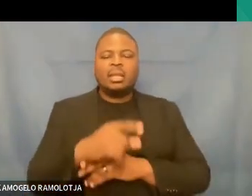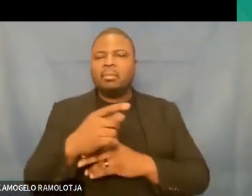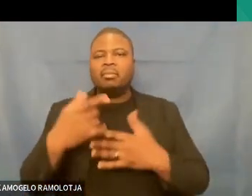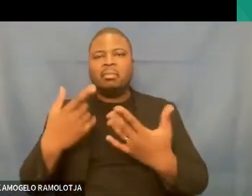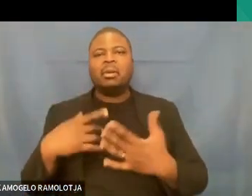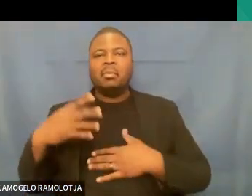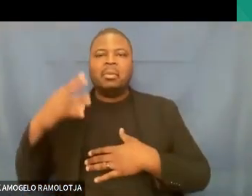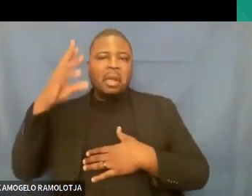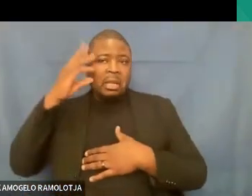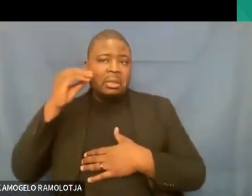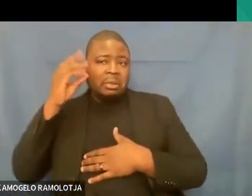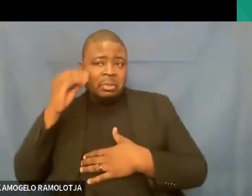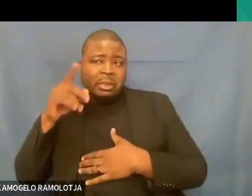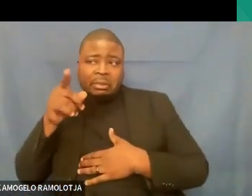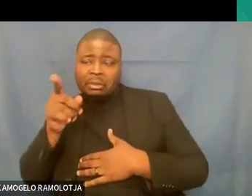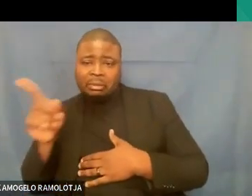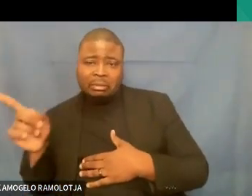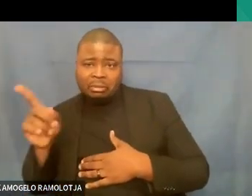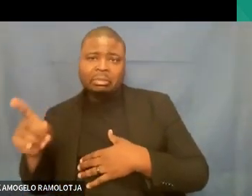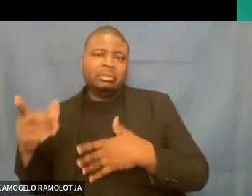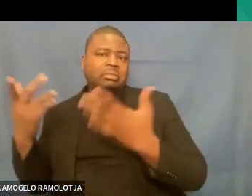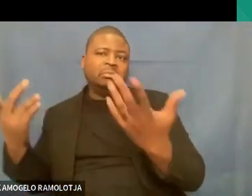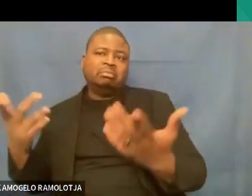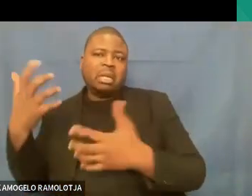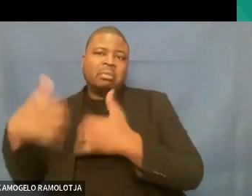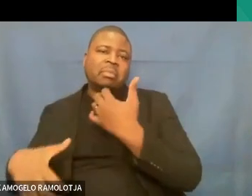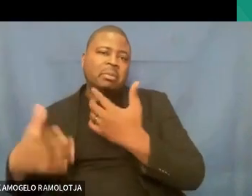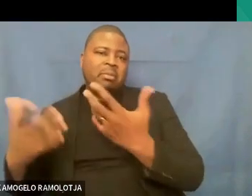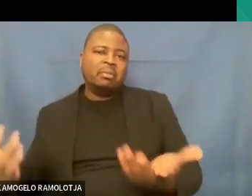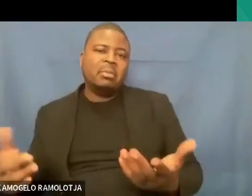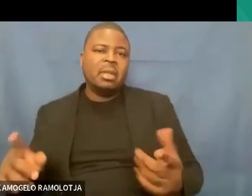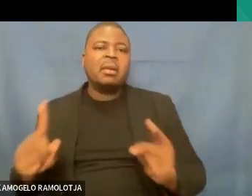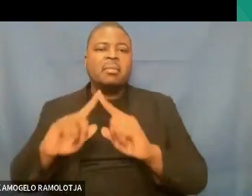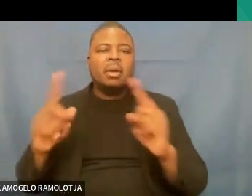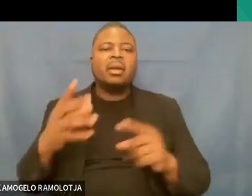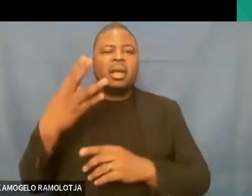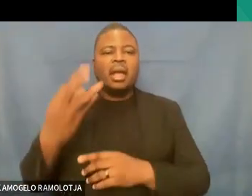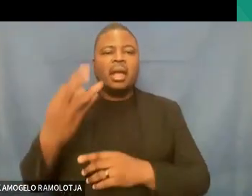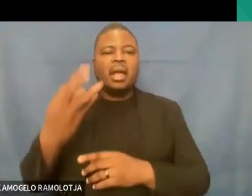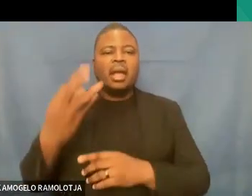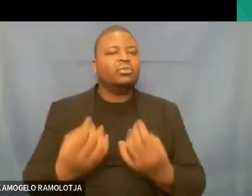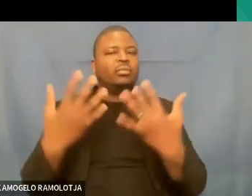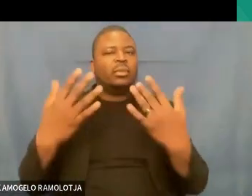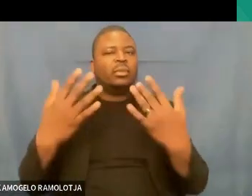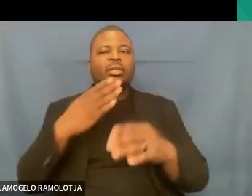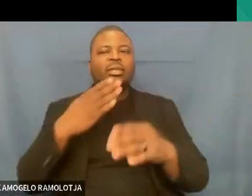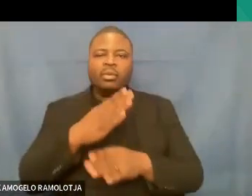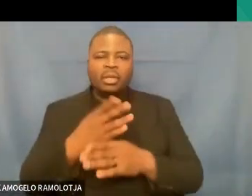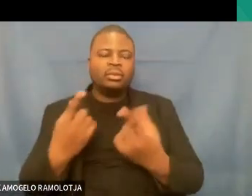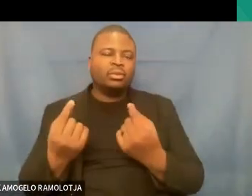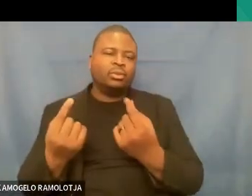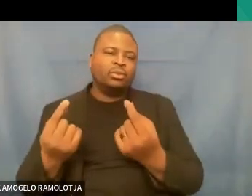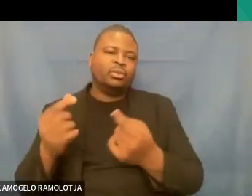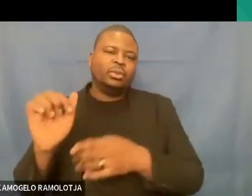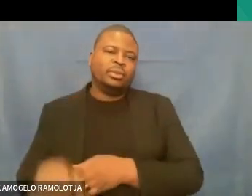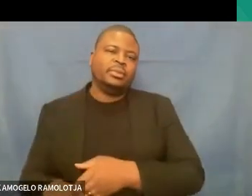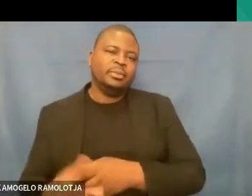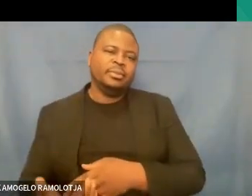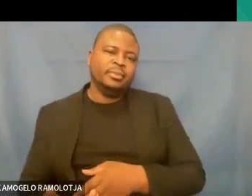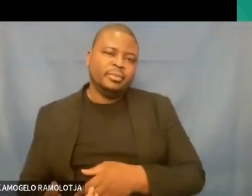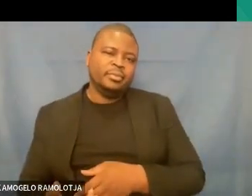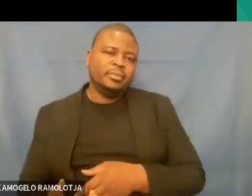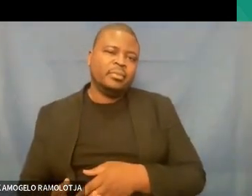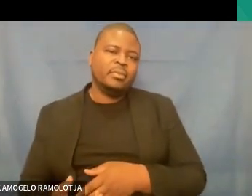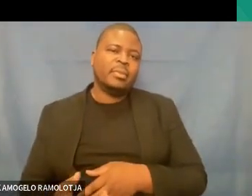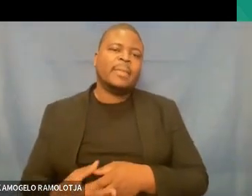ground is a challenge enough on its own. There's so much work just for us to do on that front alone. But